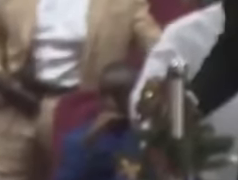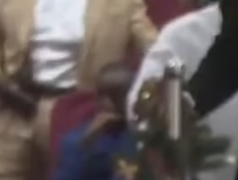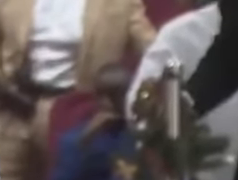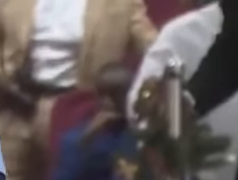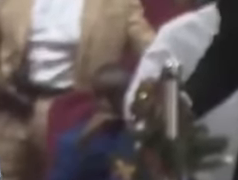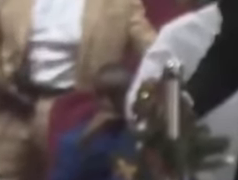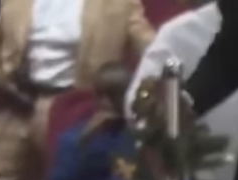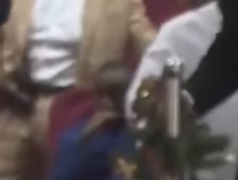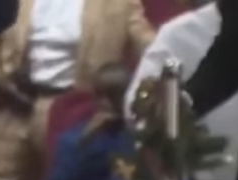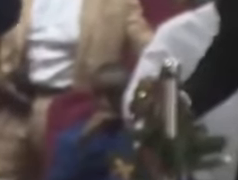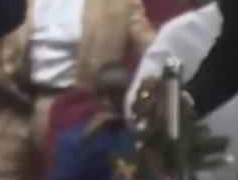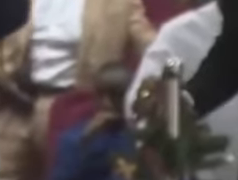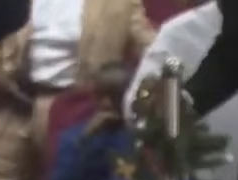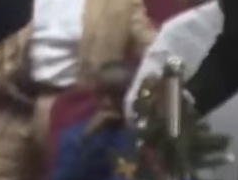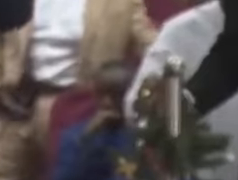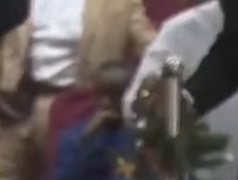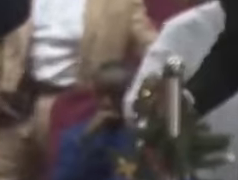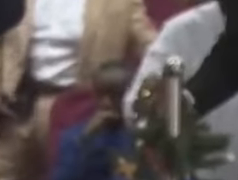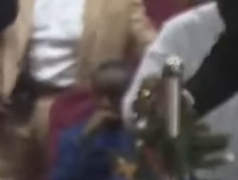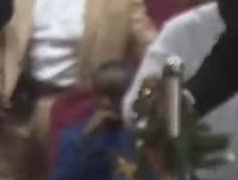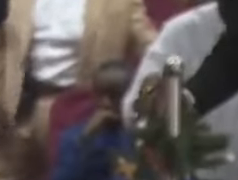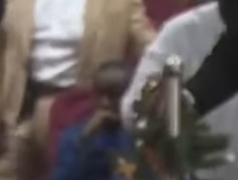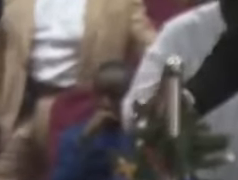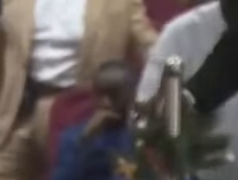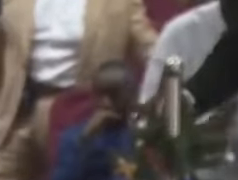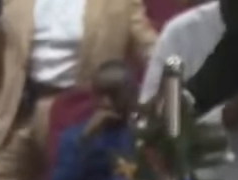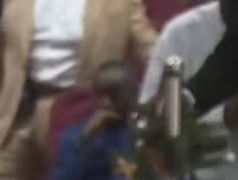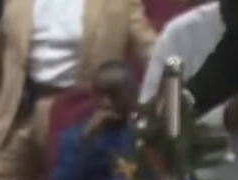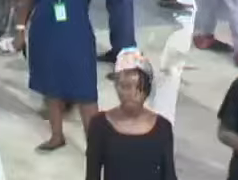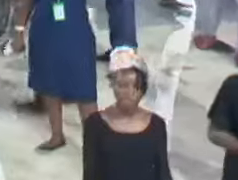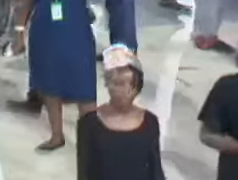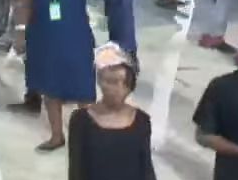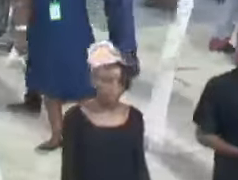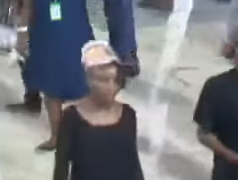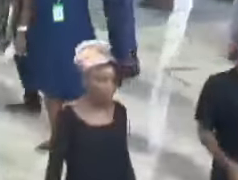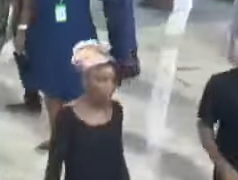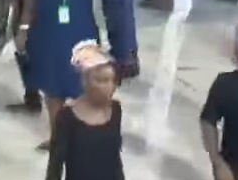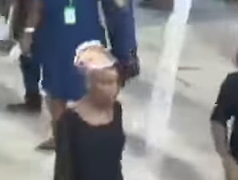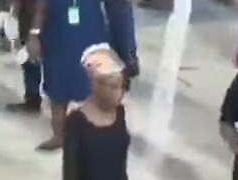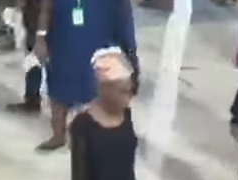In Jesus' mighty name we have prayed.